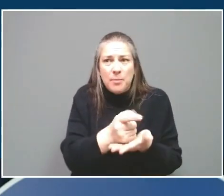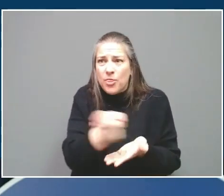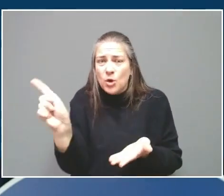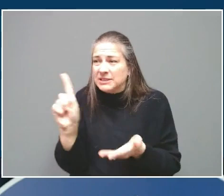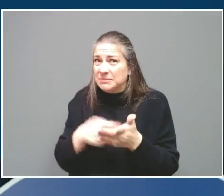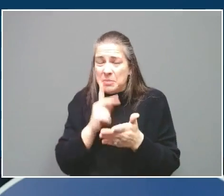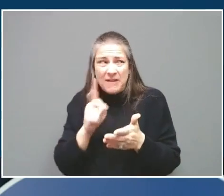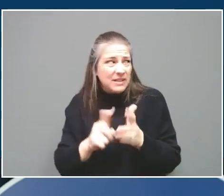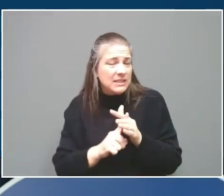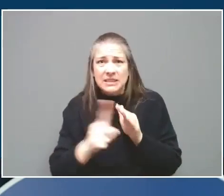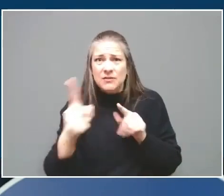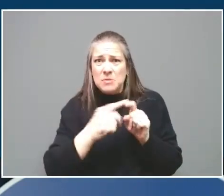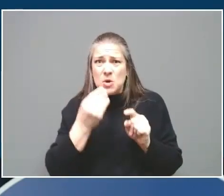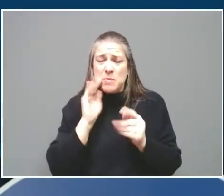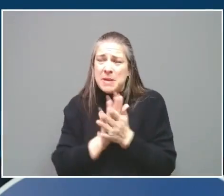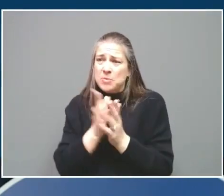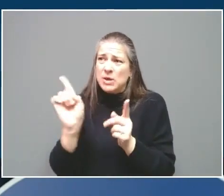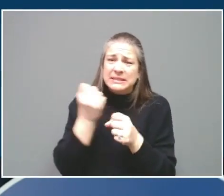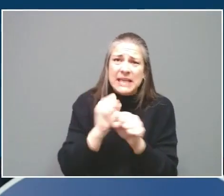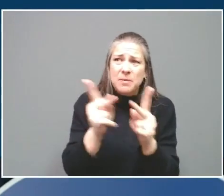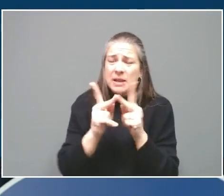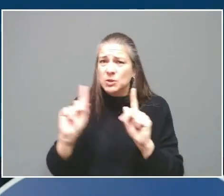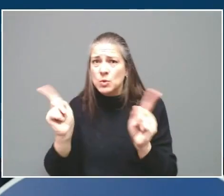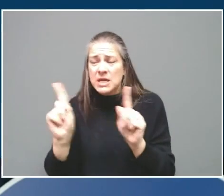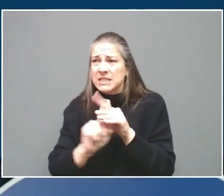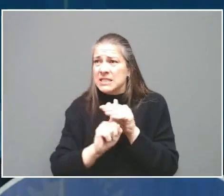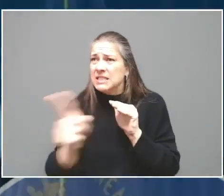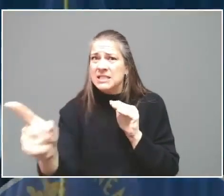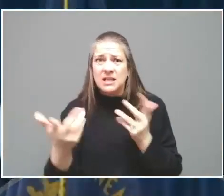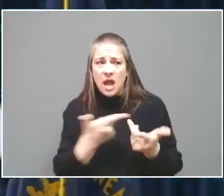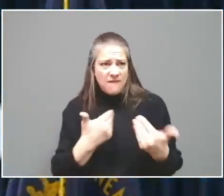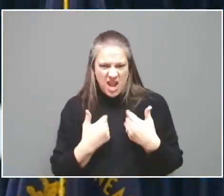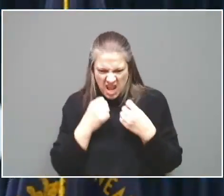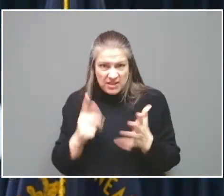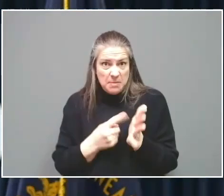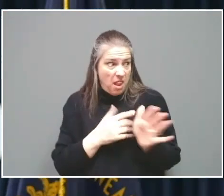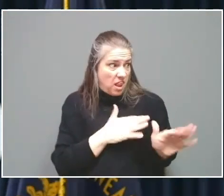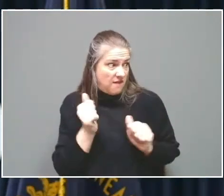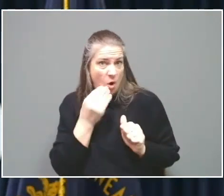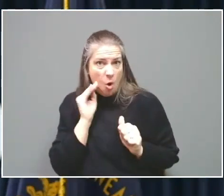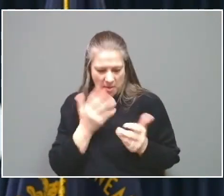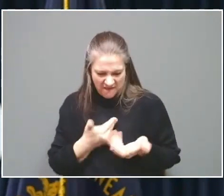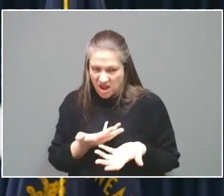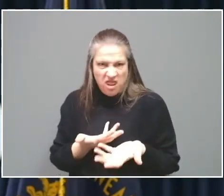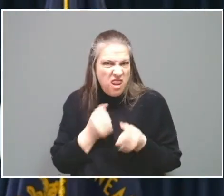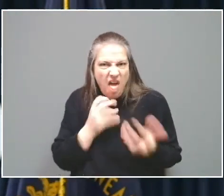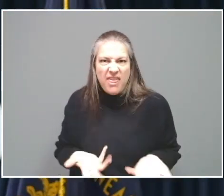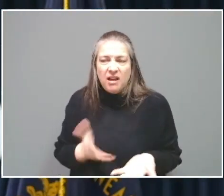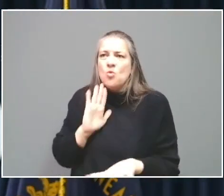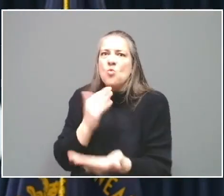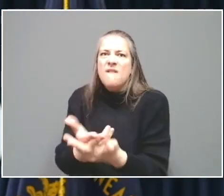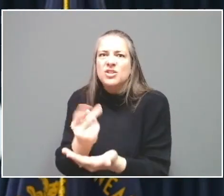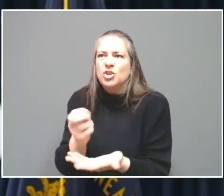place of safety, and don't have typically anything with them when they arrive at the shelter. What this means is